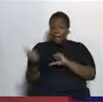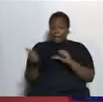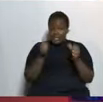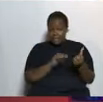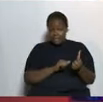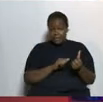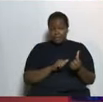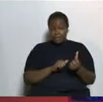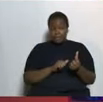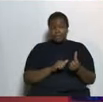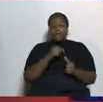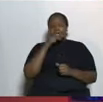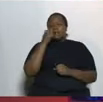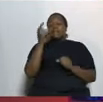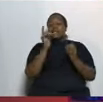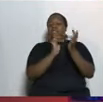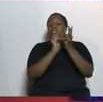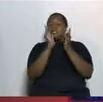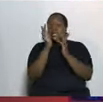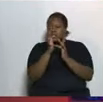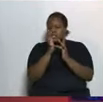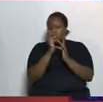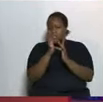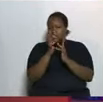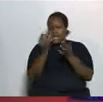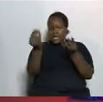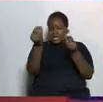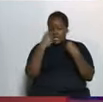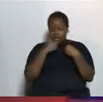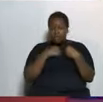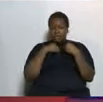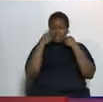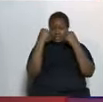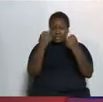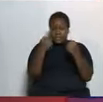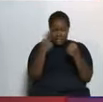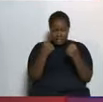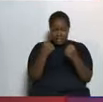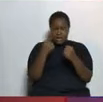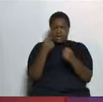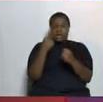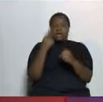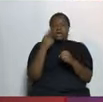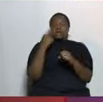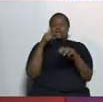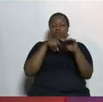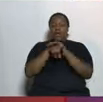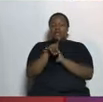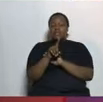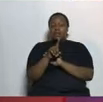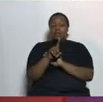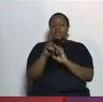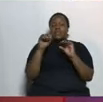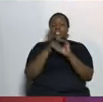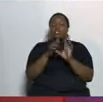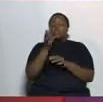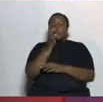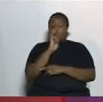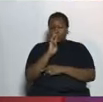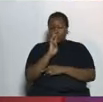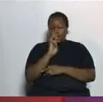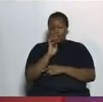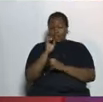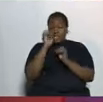ajili ya ubatizo, say Jesus, mwambie Yesu, give me the strength to walk through that water. Nipe nguvu kuingia katika yale maji. If you've